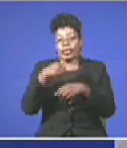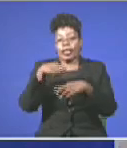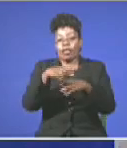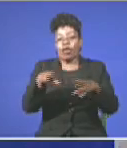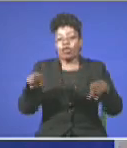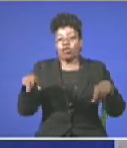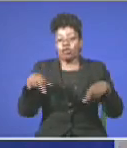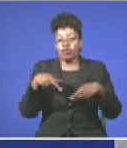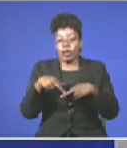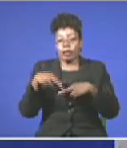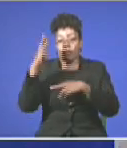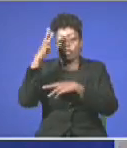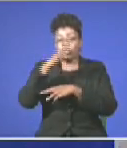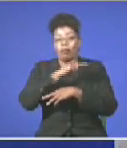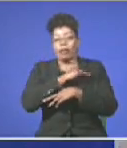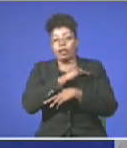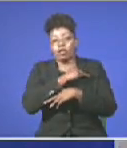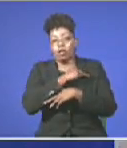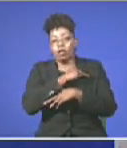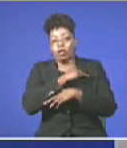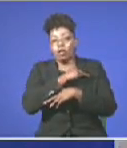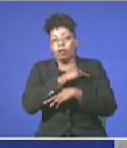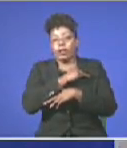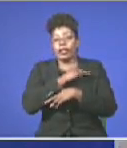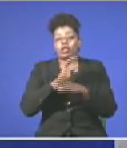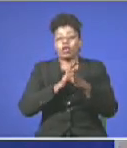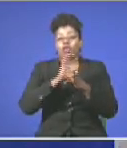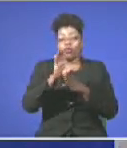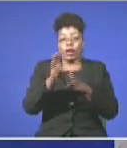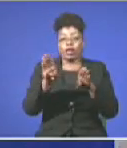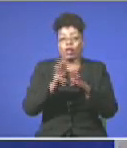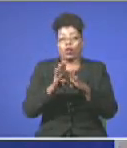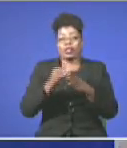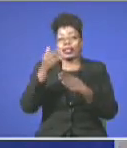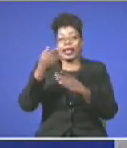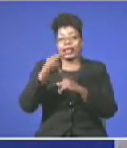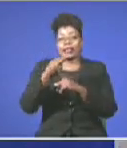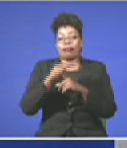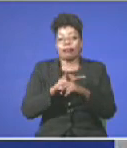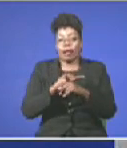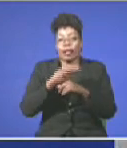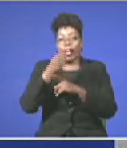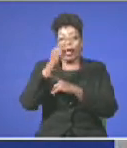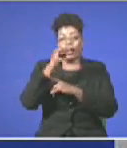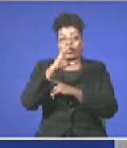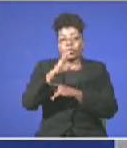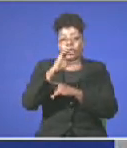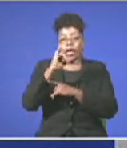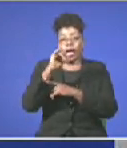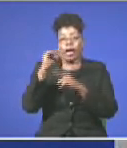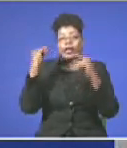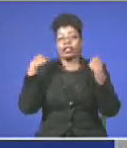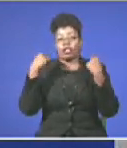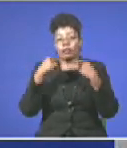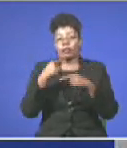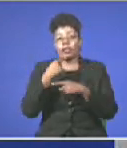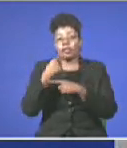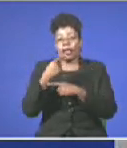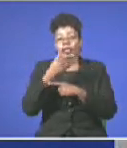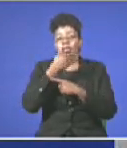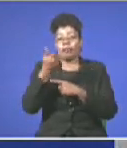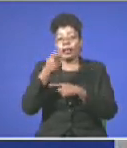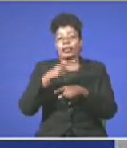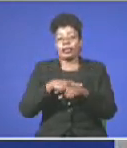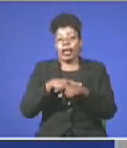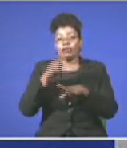boxer Meesher Major Payne will bring his pro career to a close next month at the C.I. Gibson Gym. He explained why now is the best time to walk